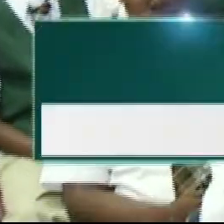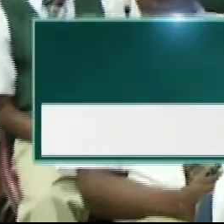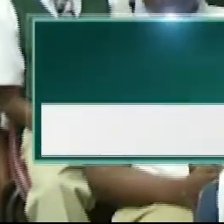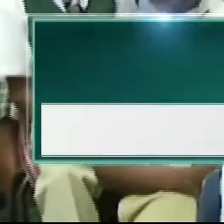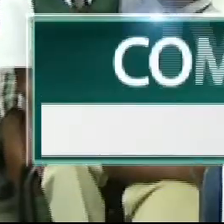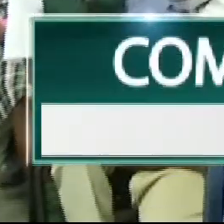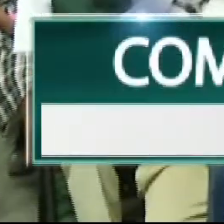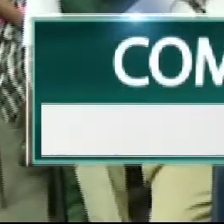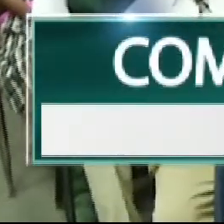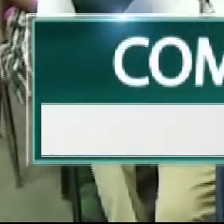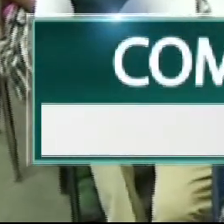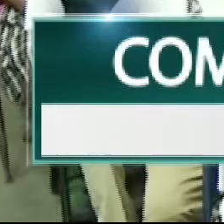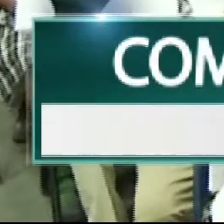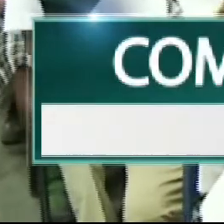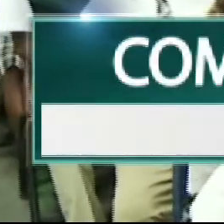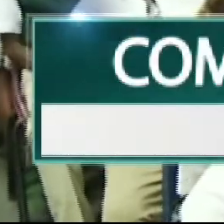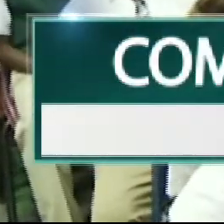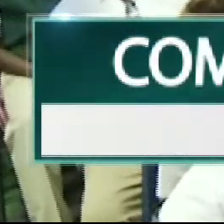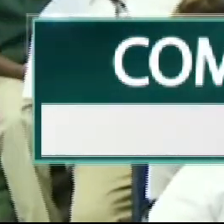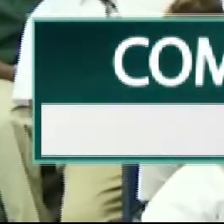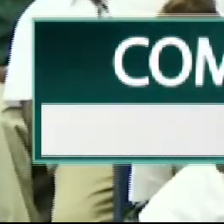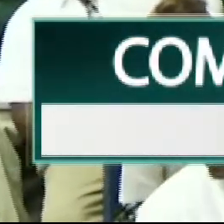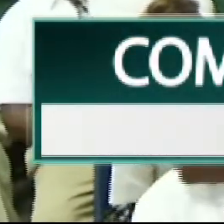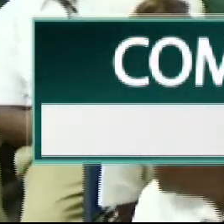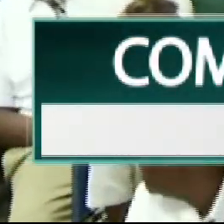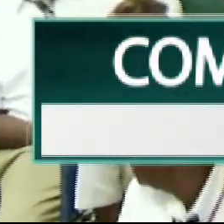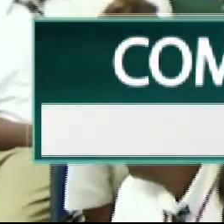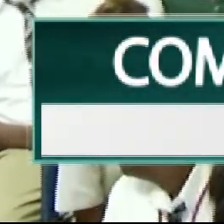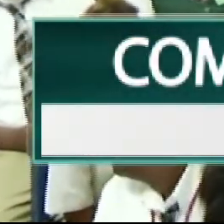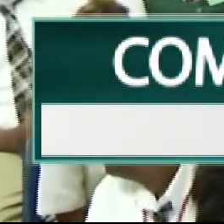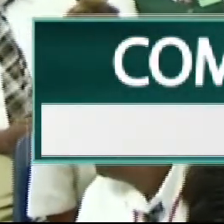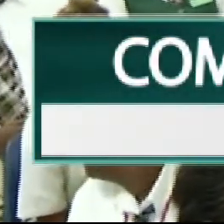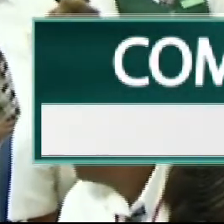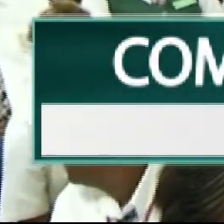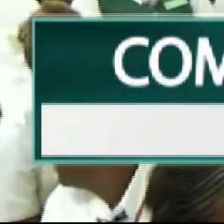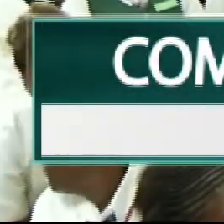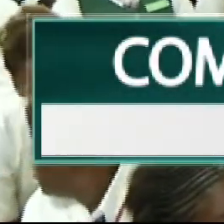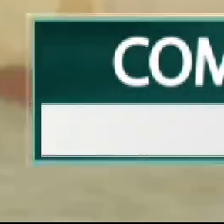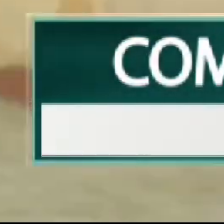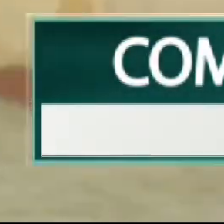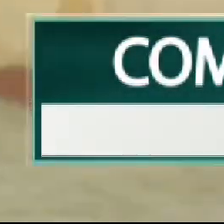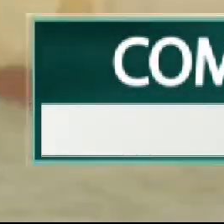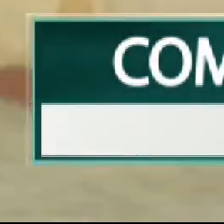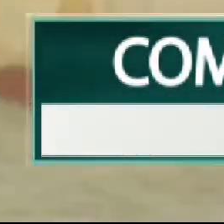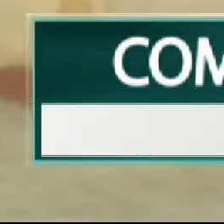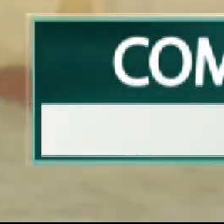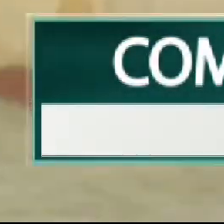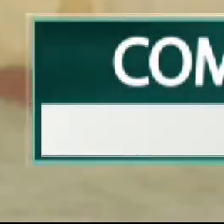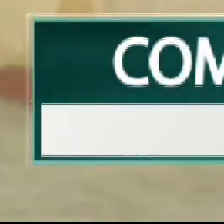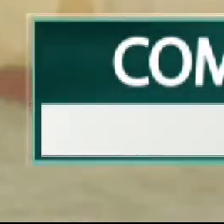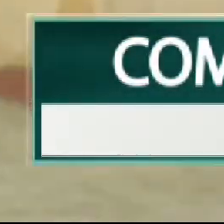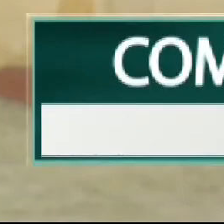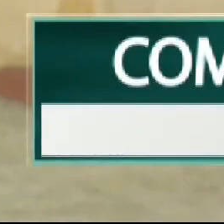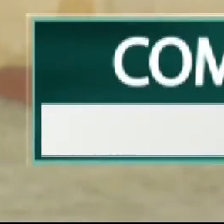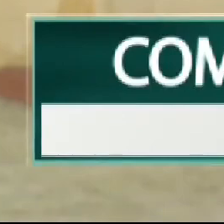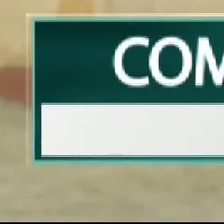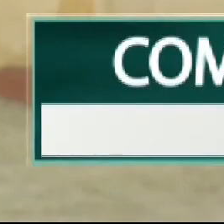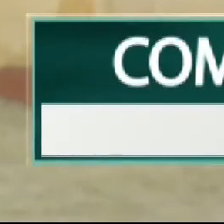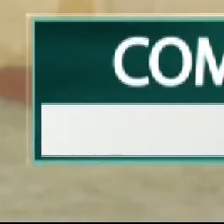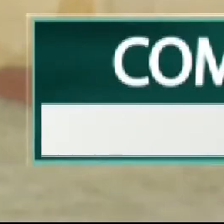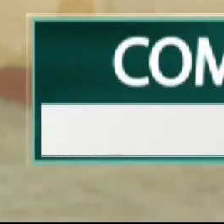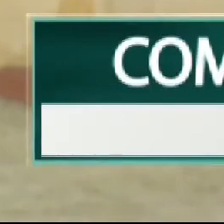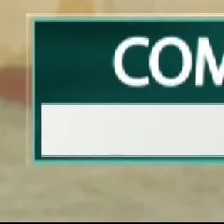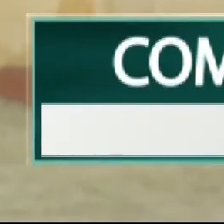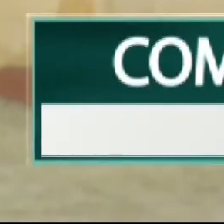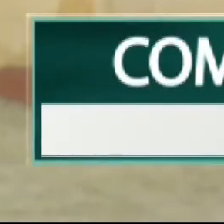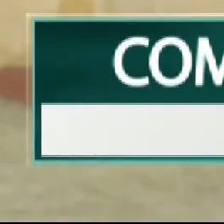And still to come, one high school shows off its golden achievers. Coming up in the Bahamas tonight, we'll tell you about the Archdiocese of